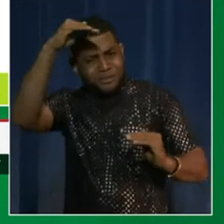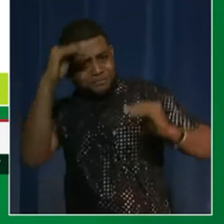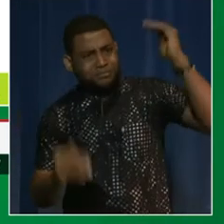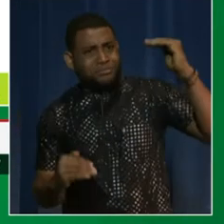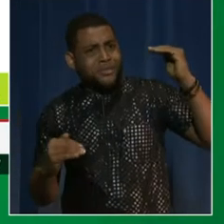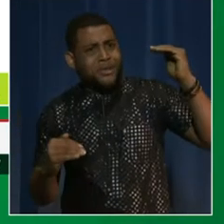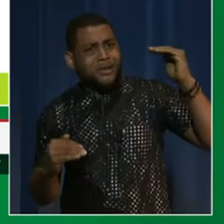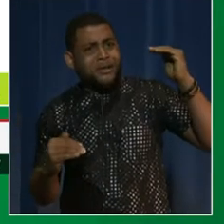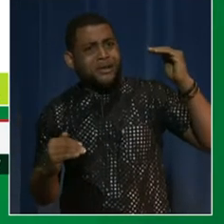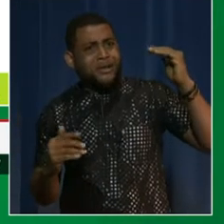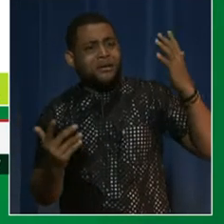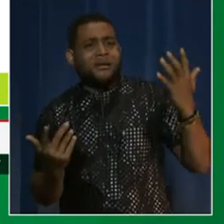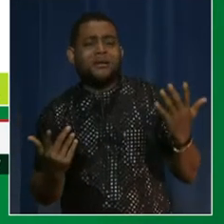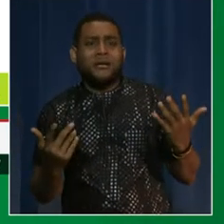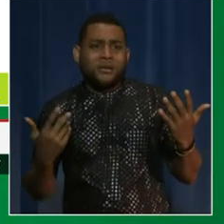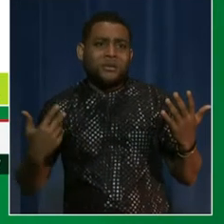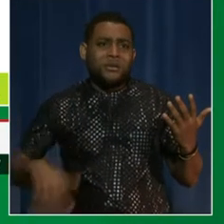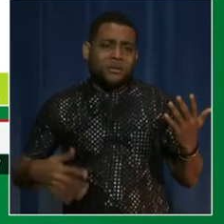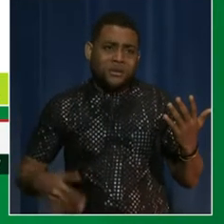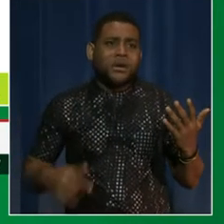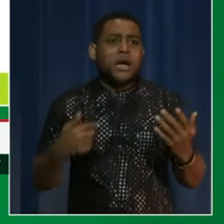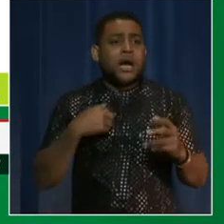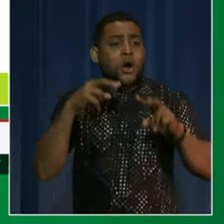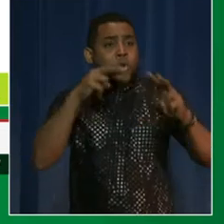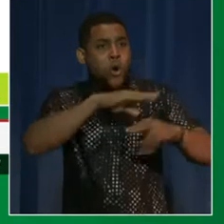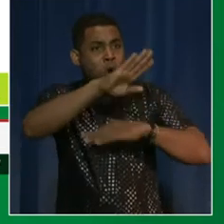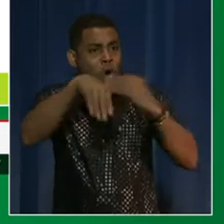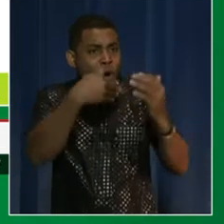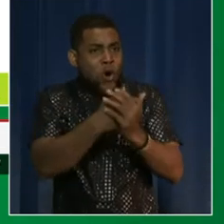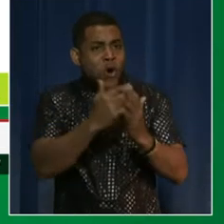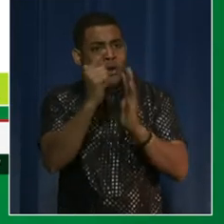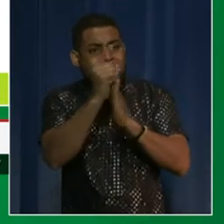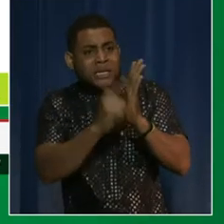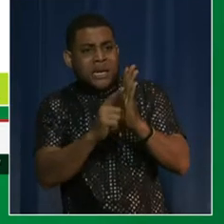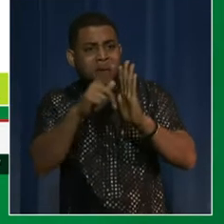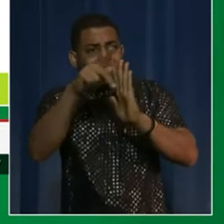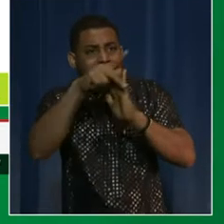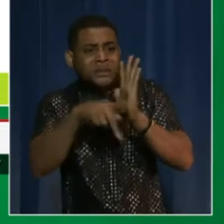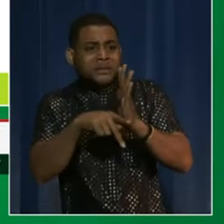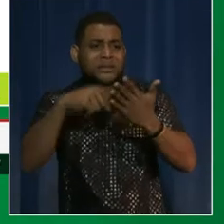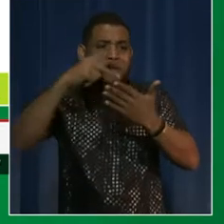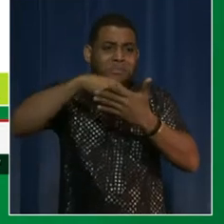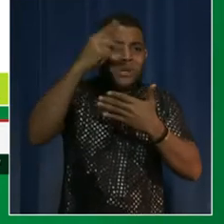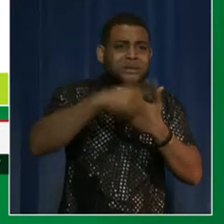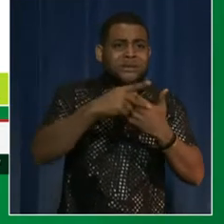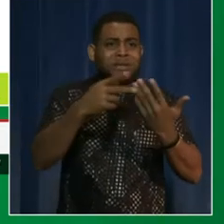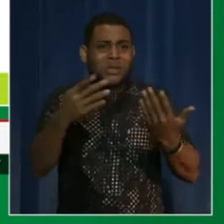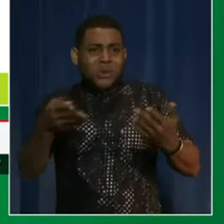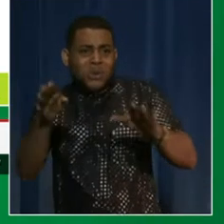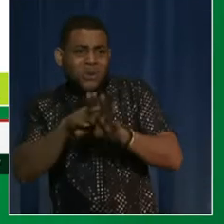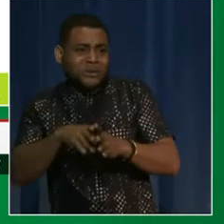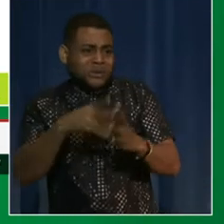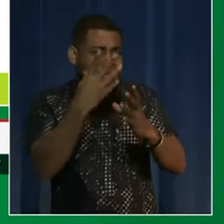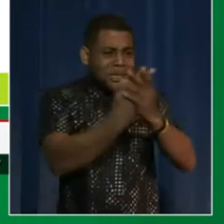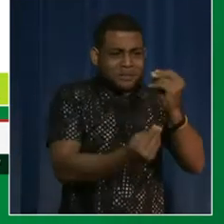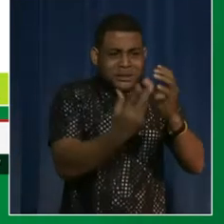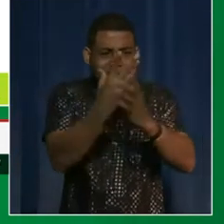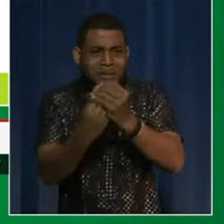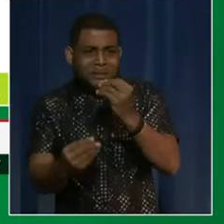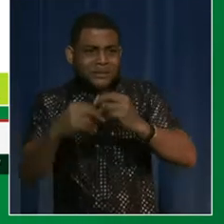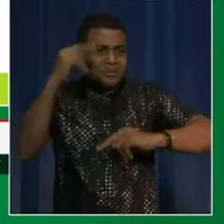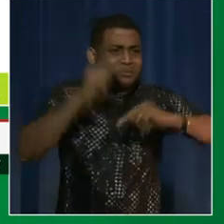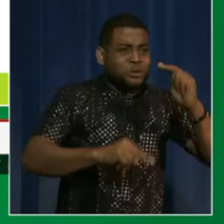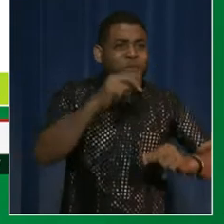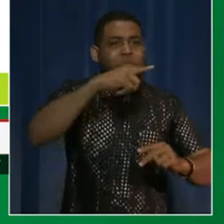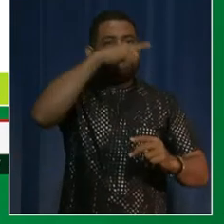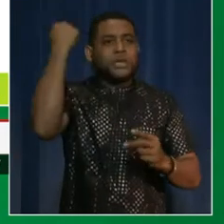all of the legal, policy, programmatic ways we can make sure that we close that gap and build black wealth. The other